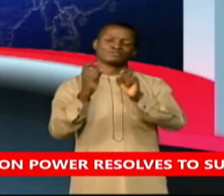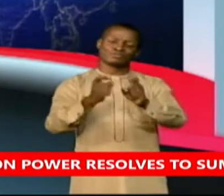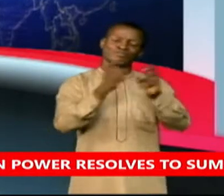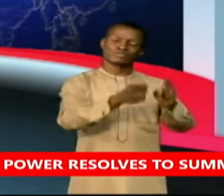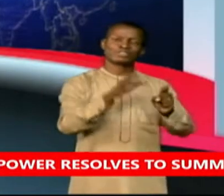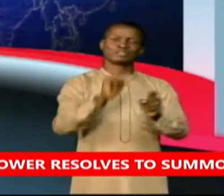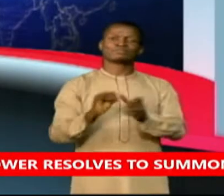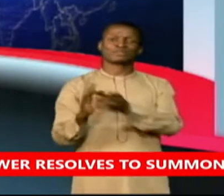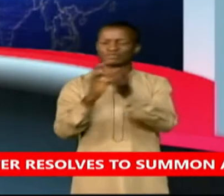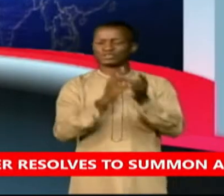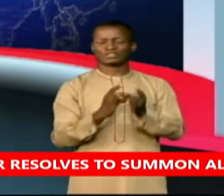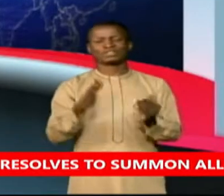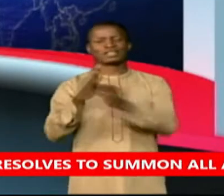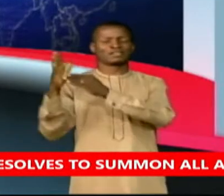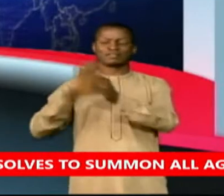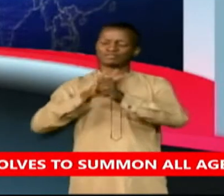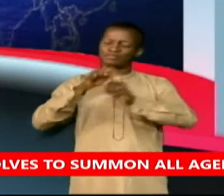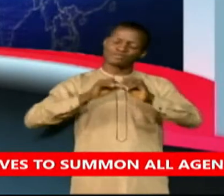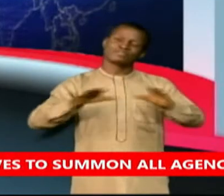Against Coronavirus Pandemic.